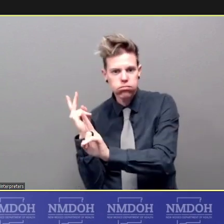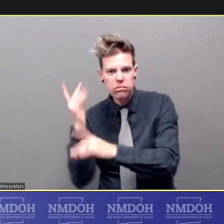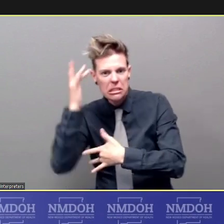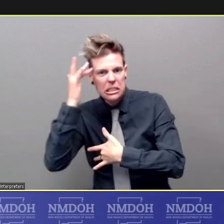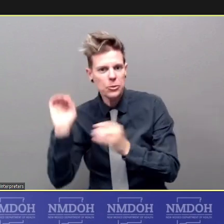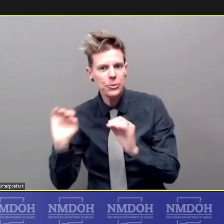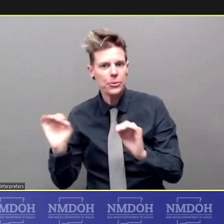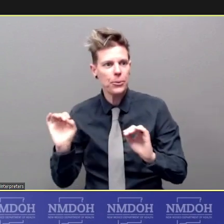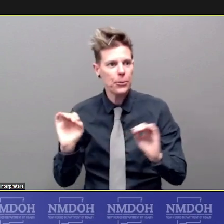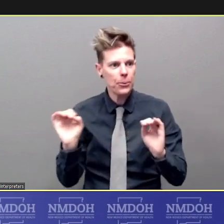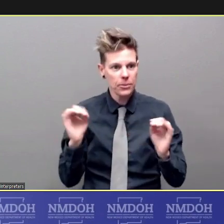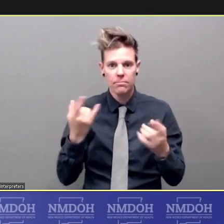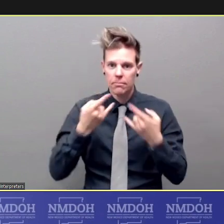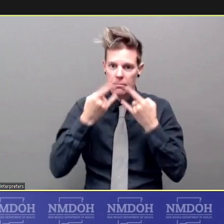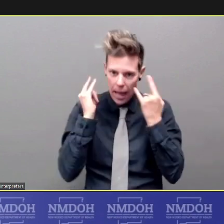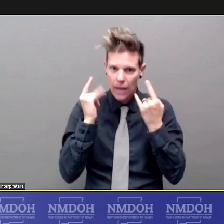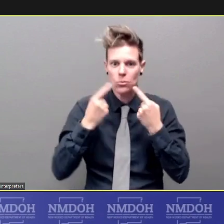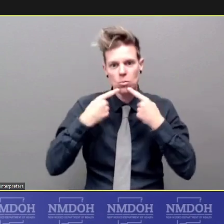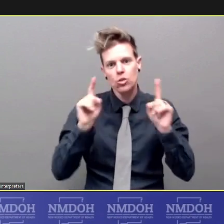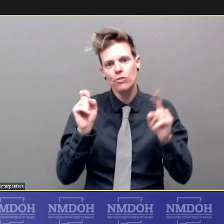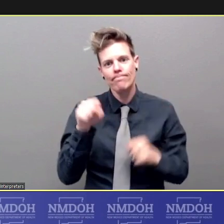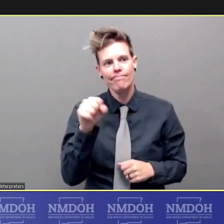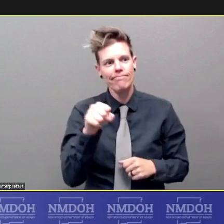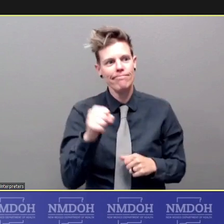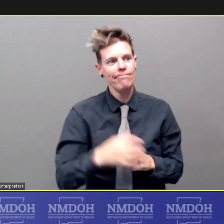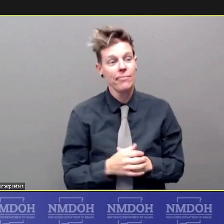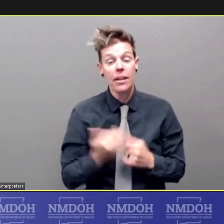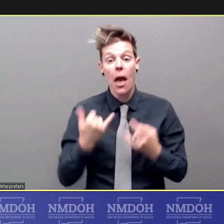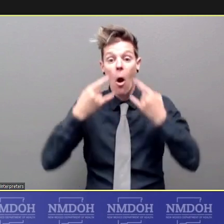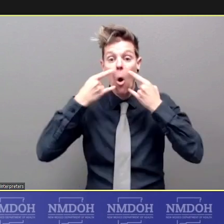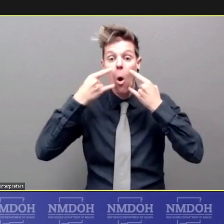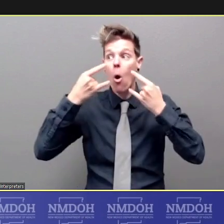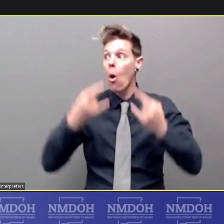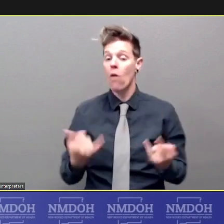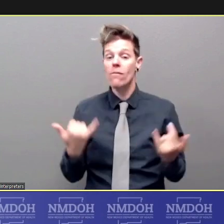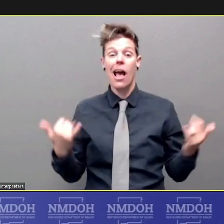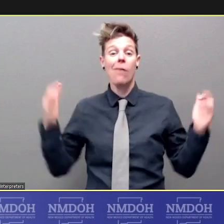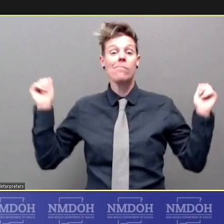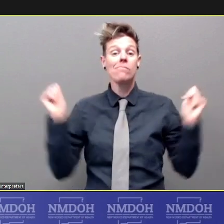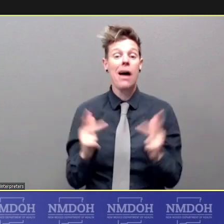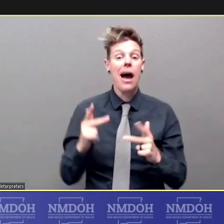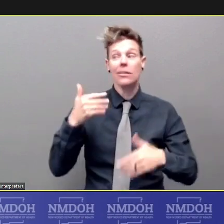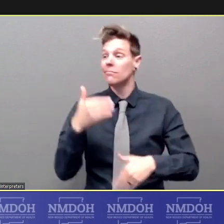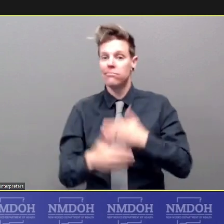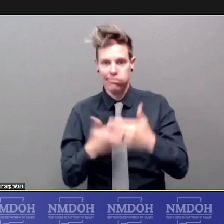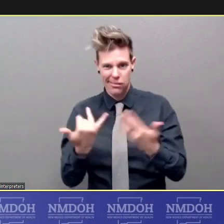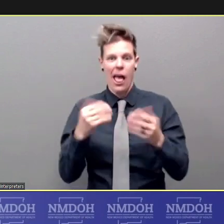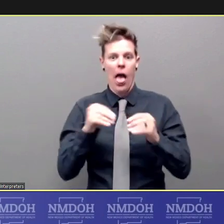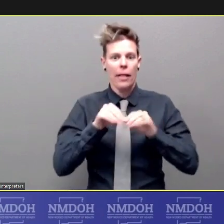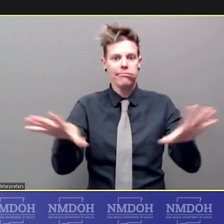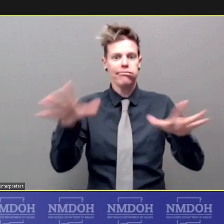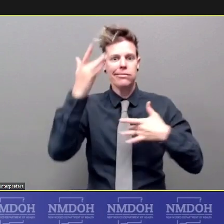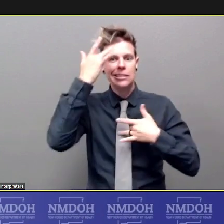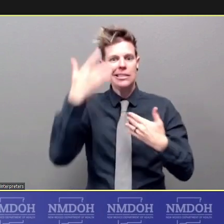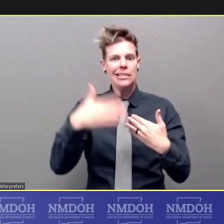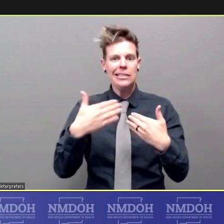we're seeing that now, the impact of not being as careful with our, practices.